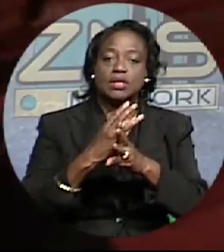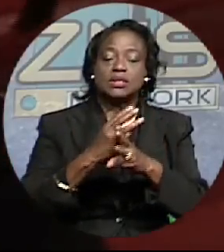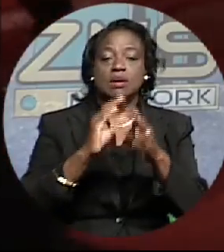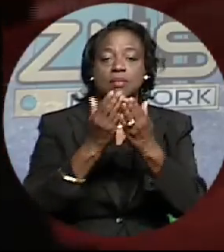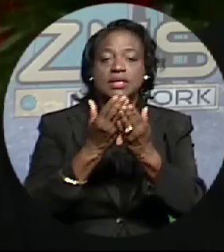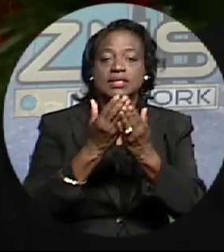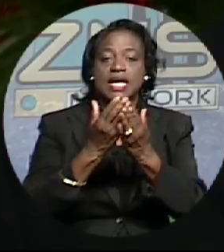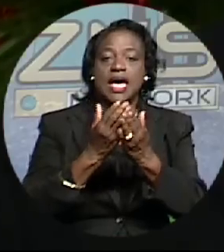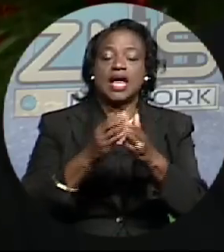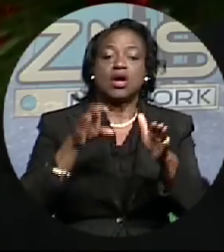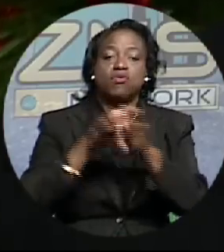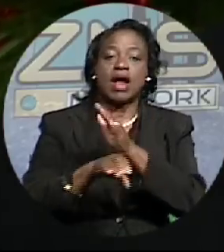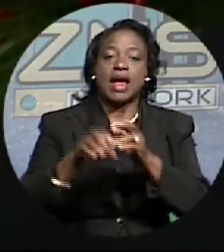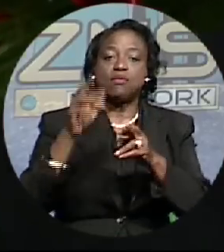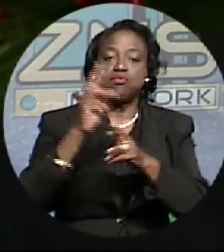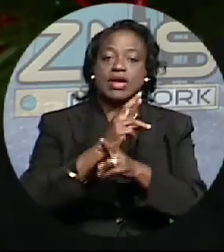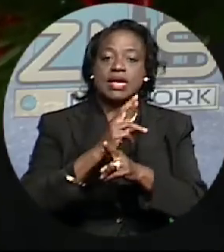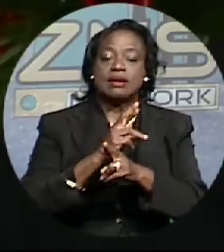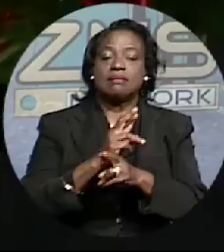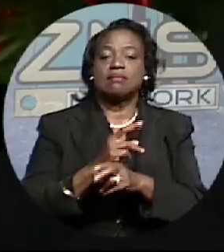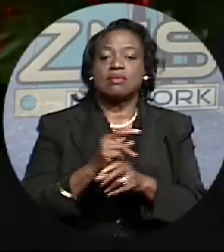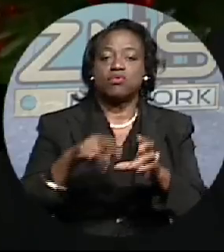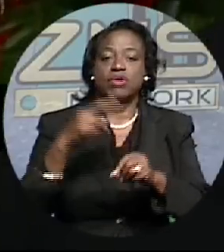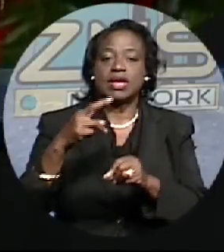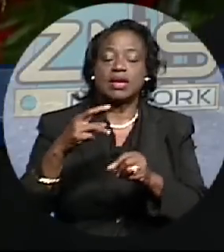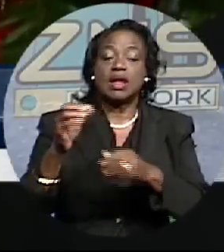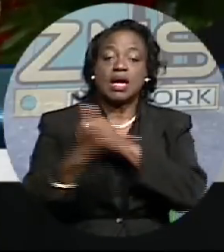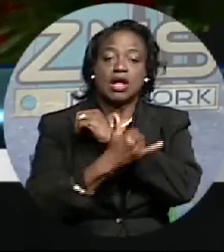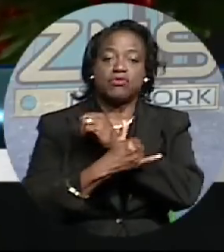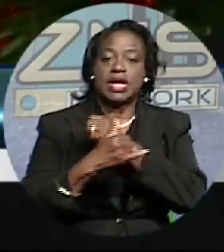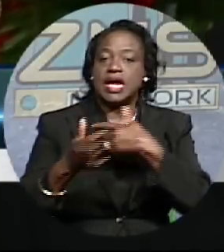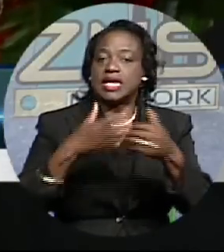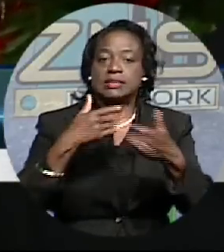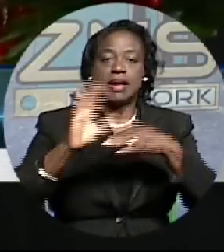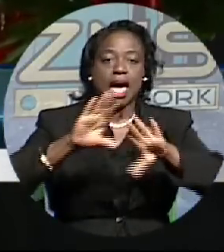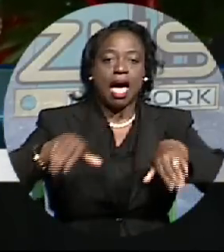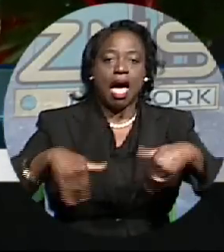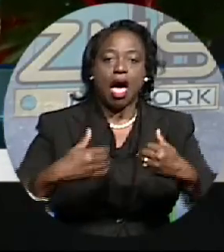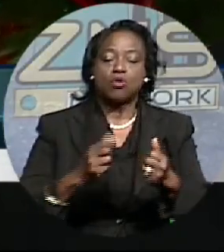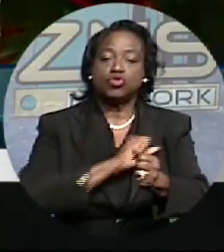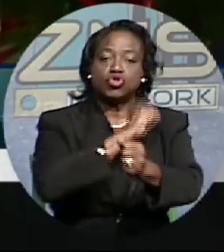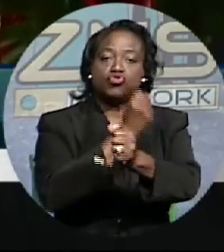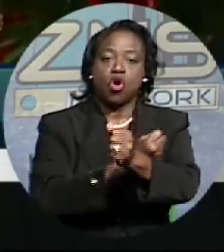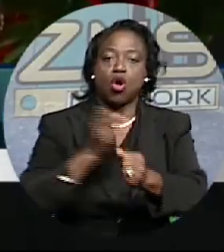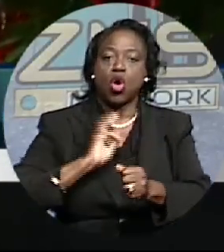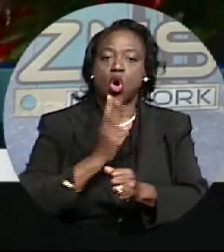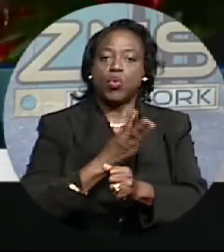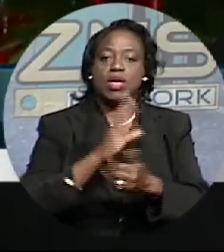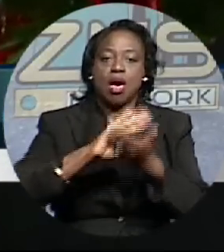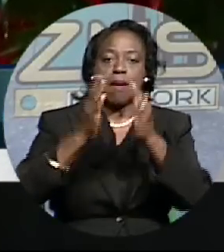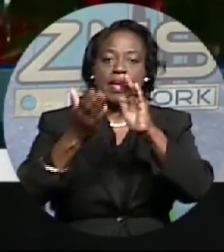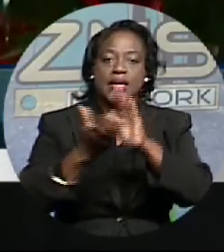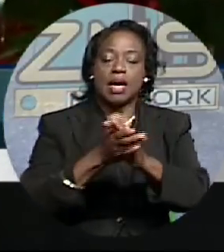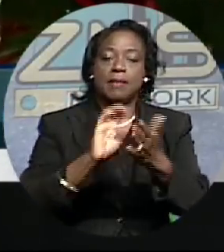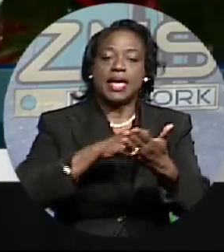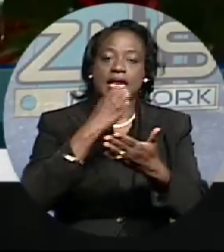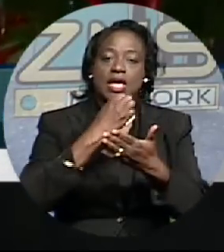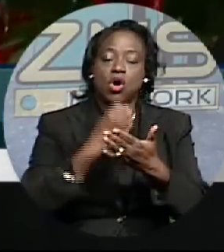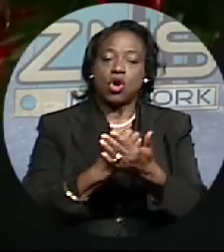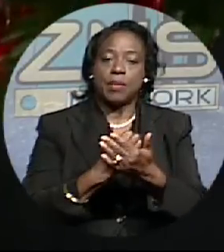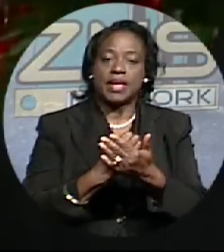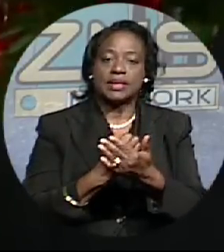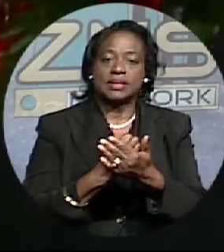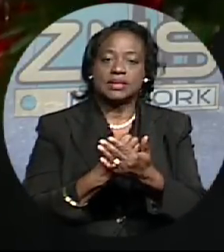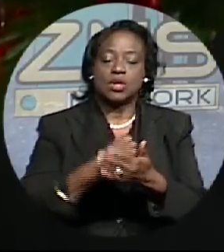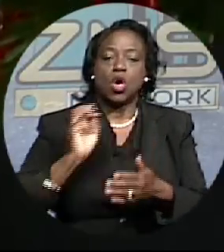country. No matter how strong we become in terms of economics and the power of our economy,